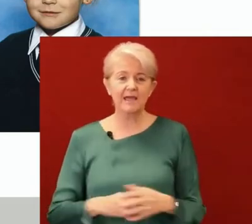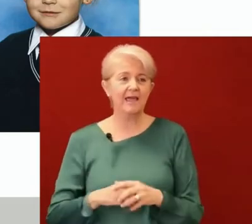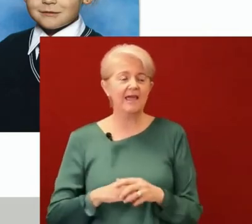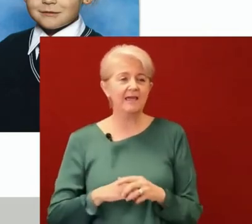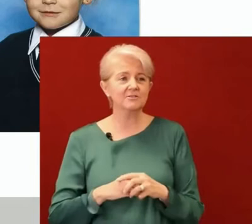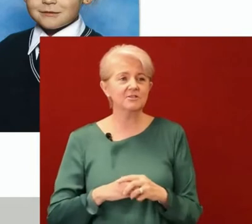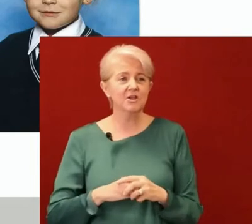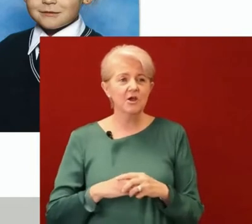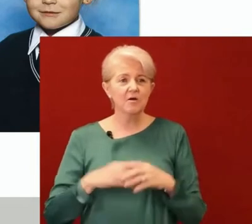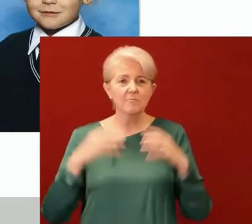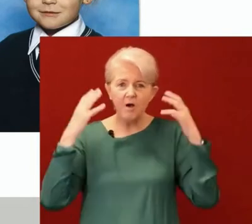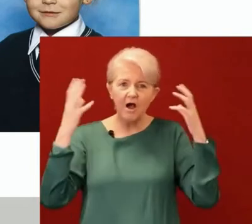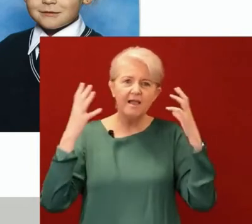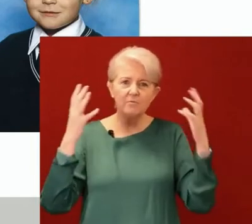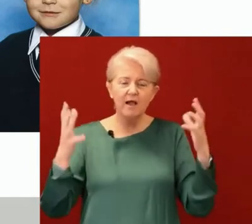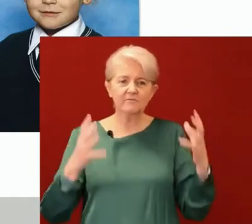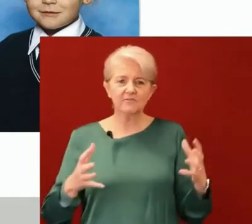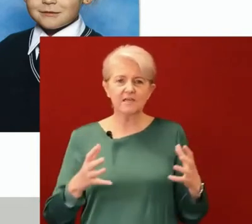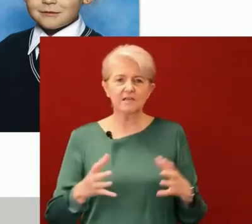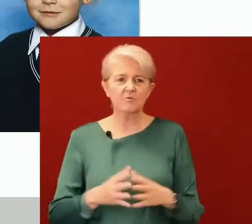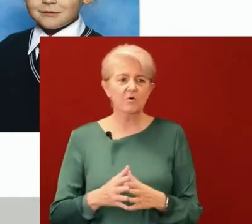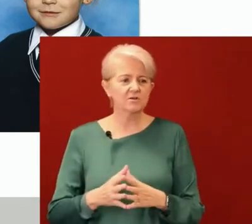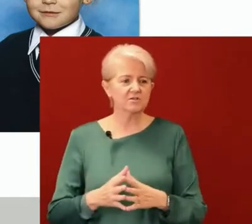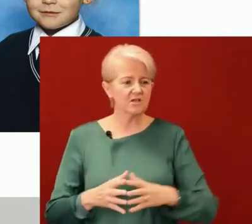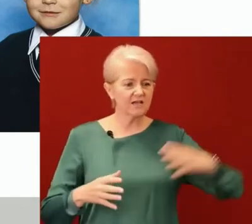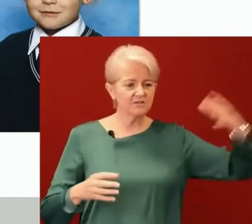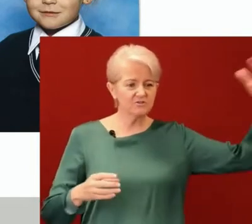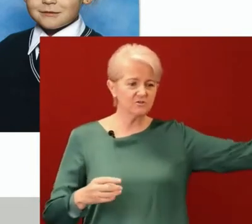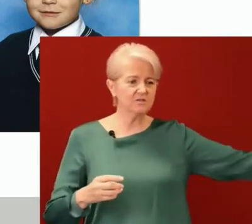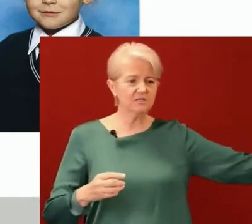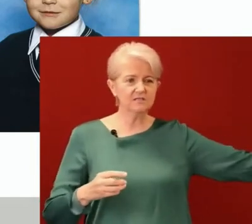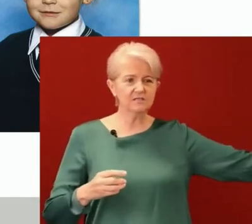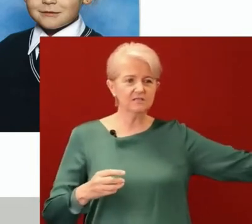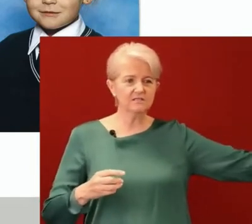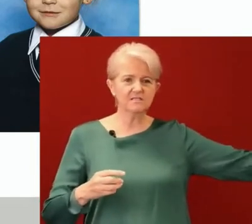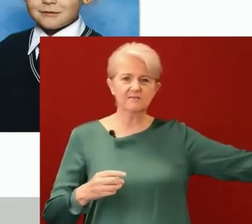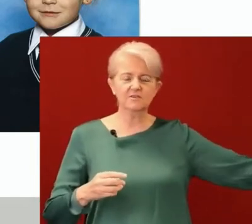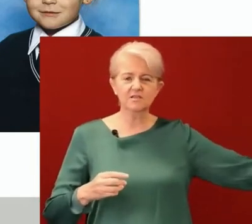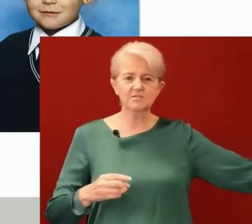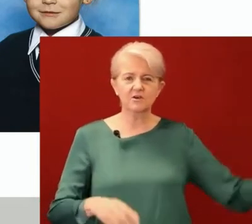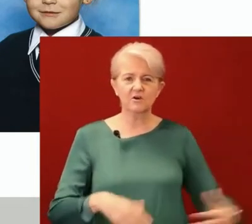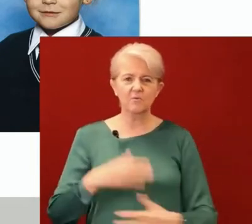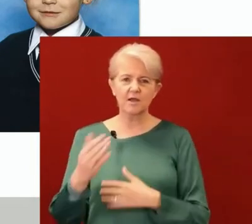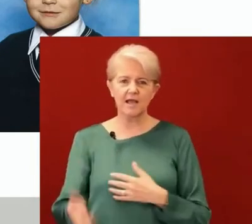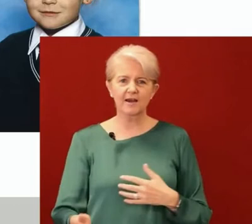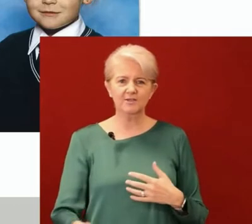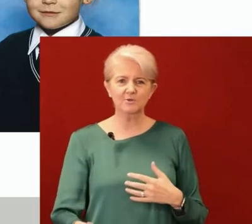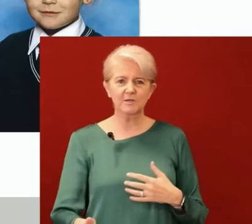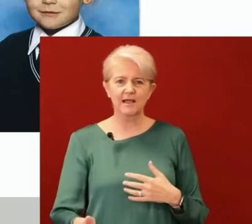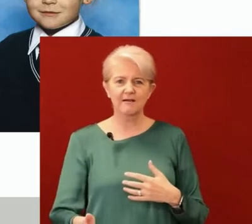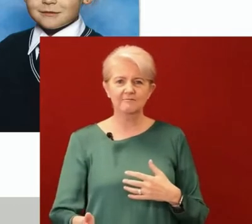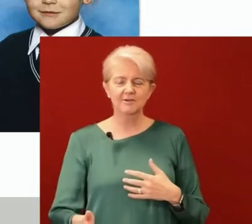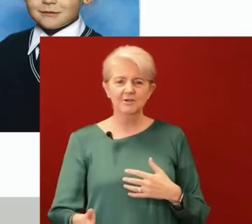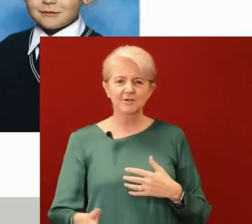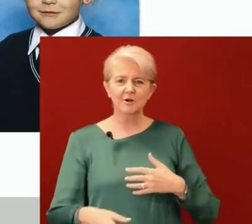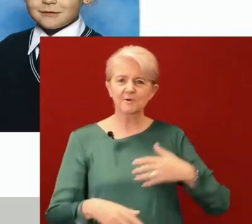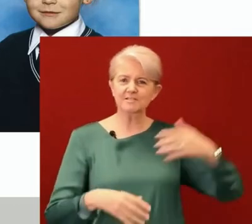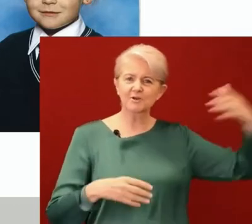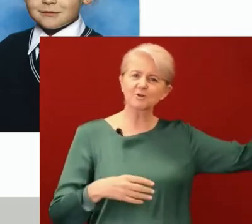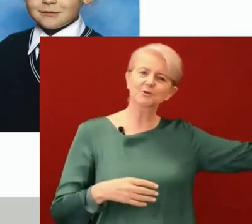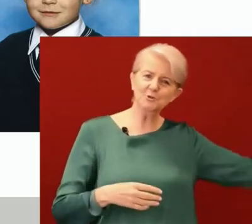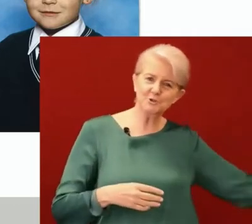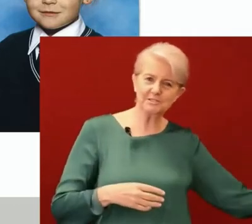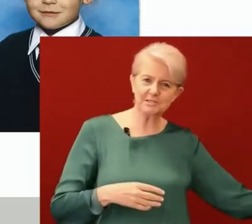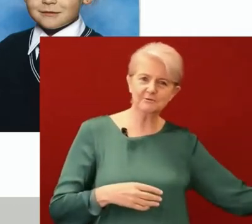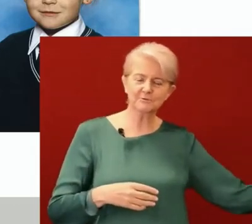game, and my way of thinking was, I could do it 7 years ago, why can't I do it now? You know,